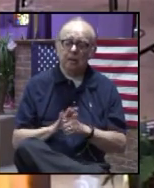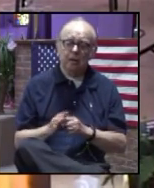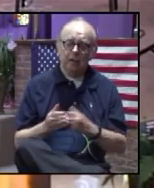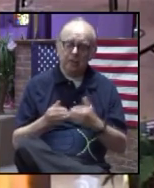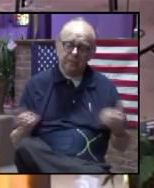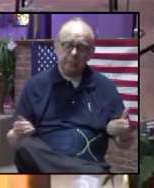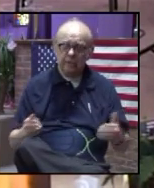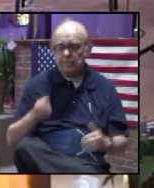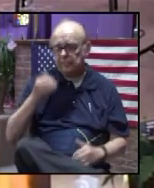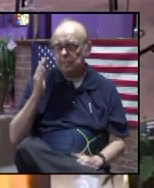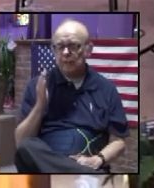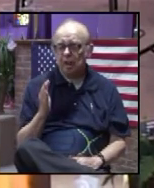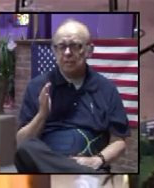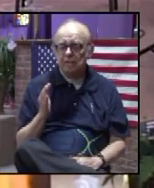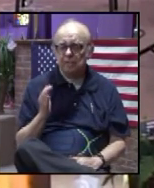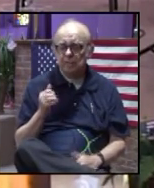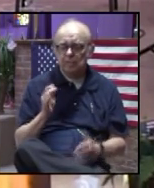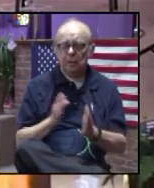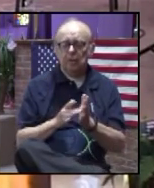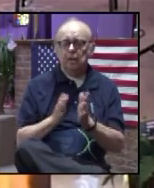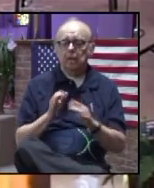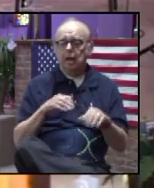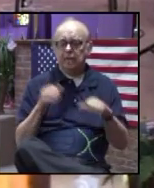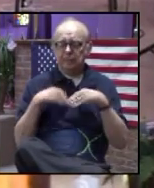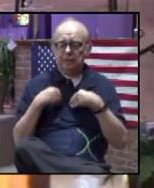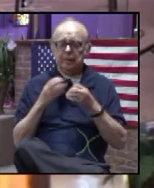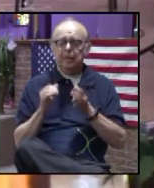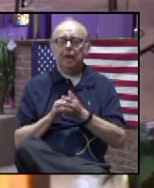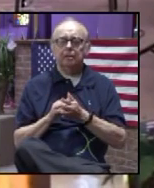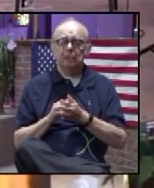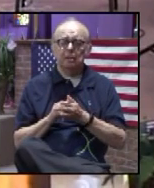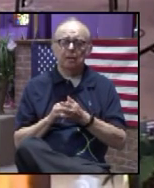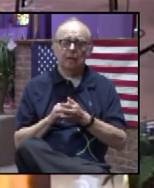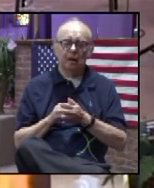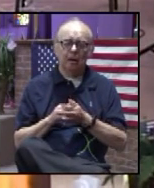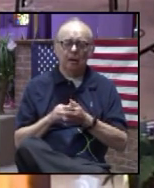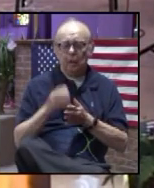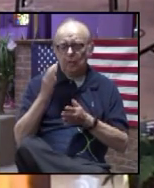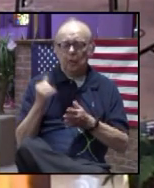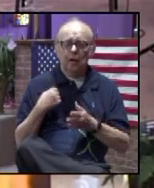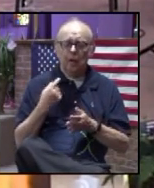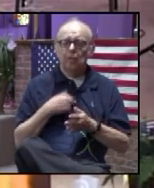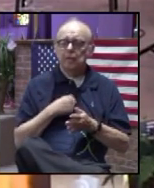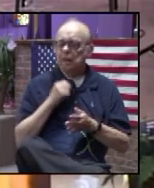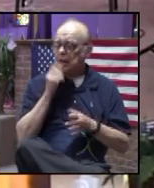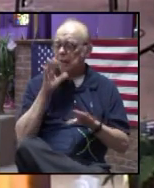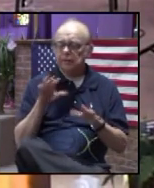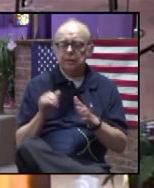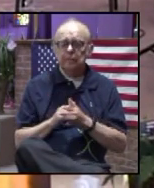from God. Jesus took it so that we would not have to.